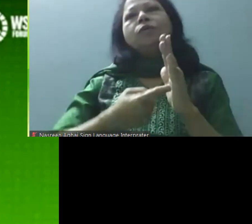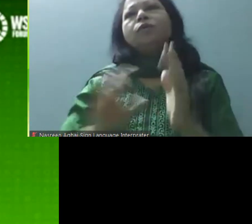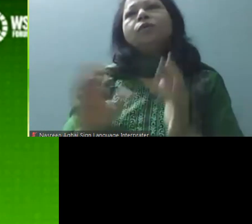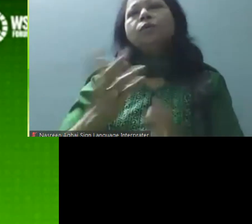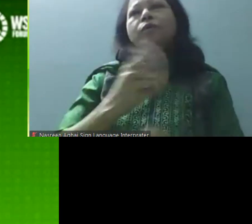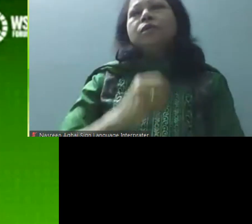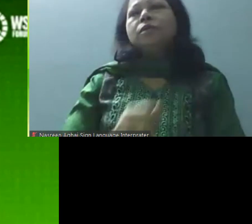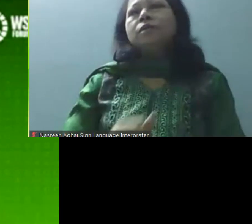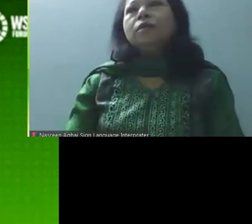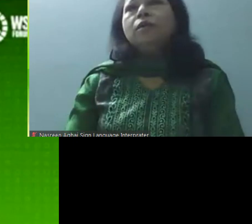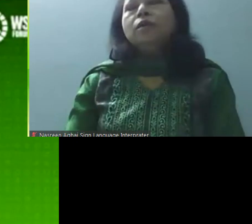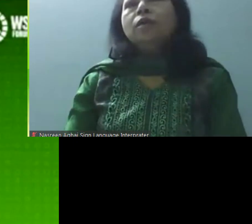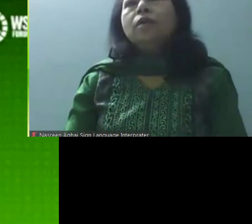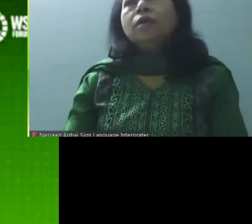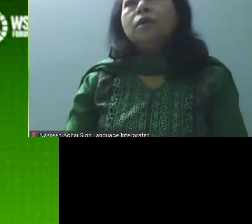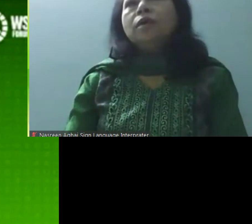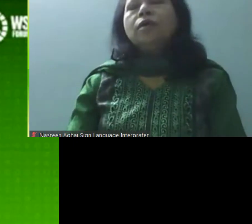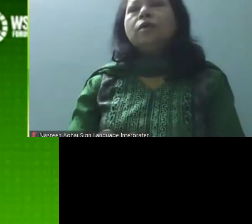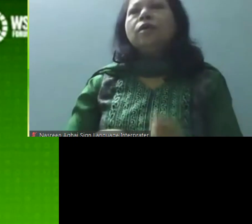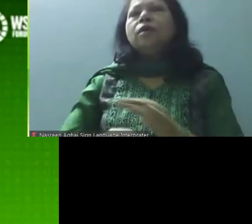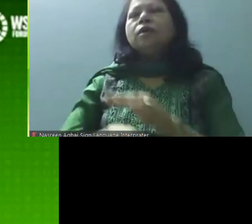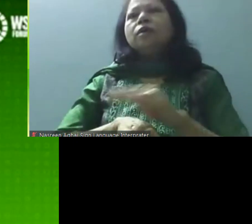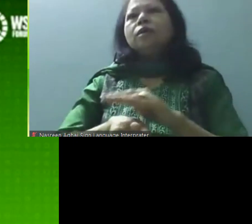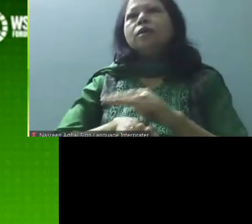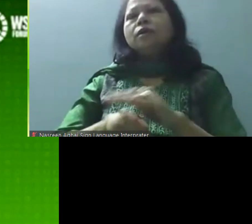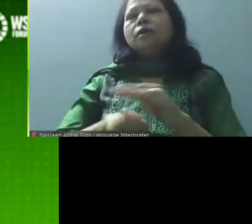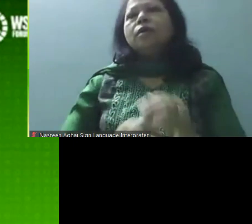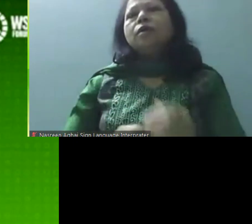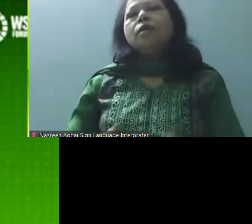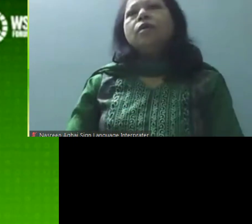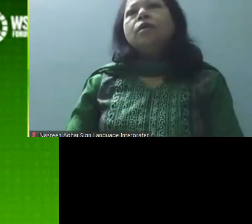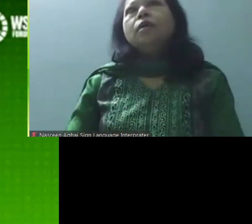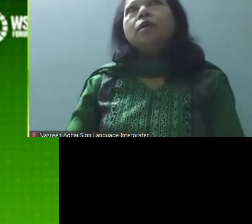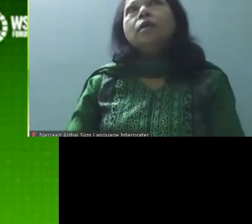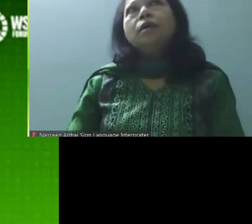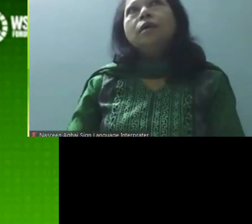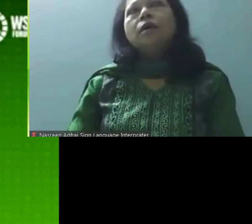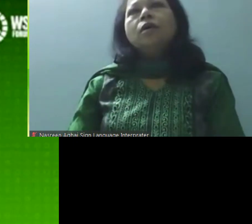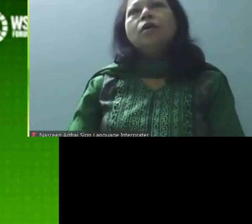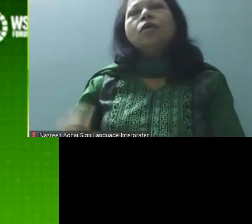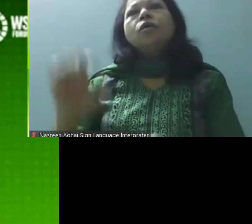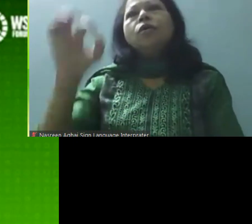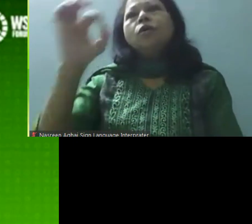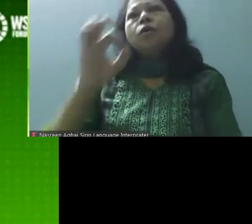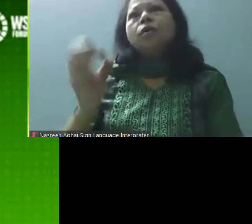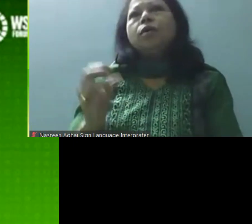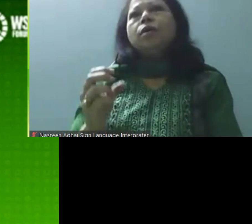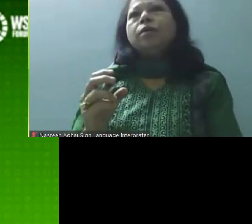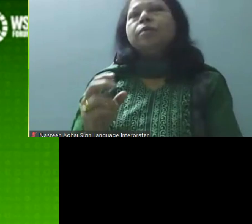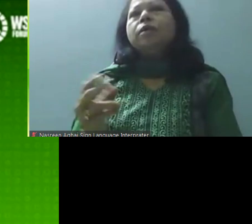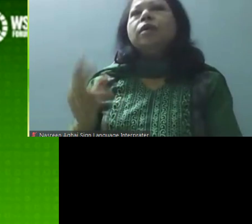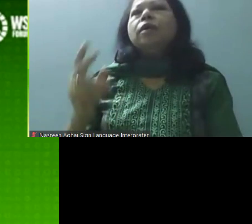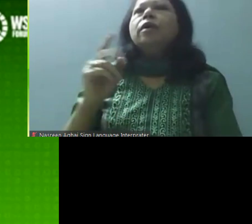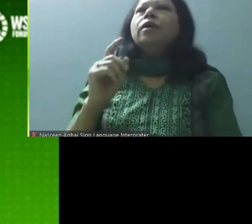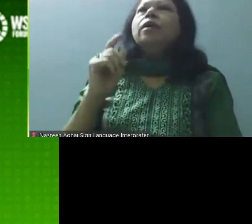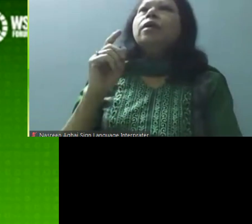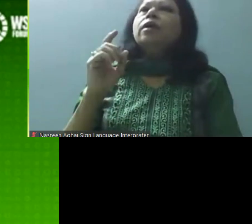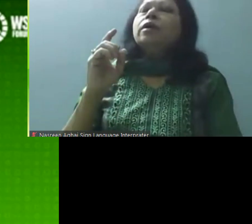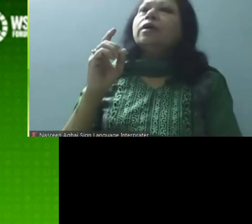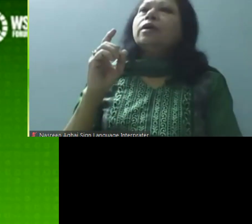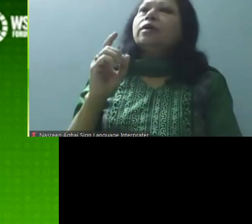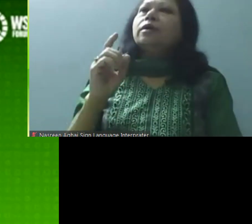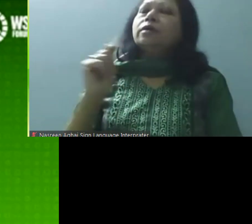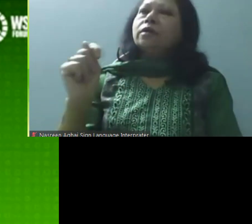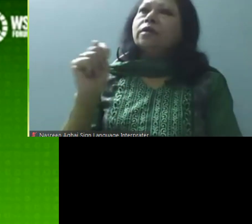free digital accessibility tool that I created is called OptiKey. Very briefly, what OptiKey